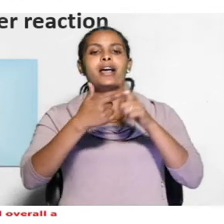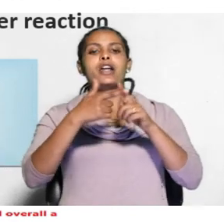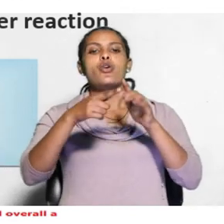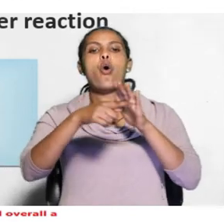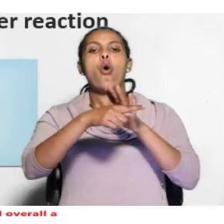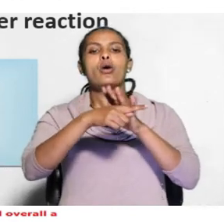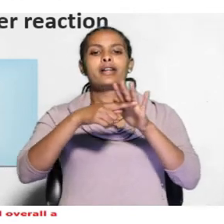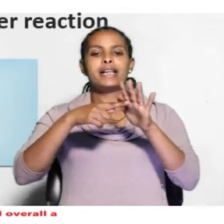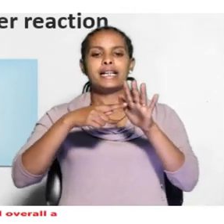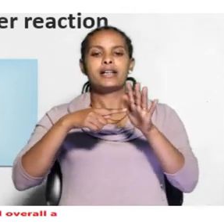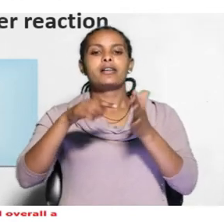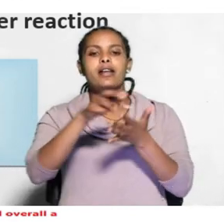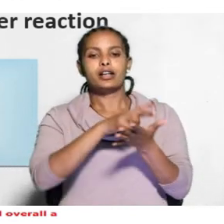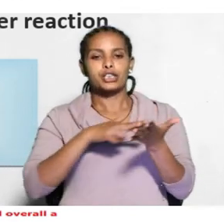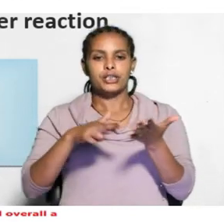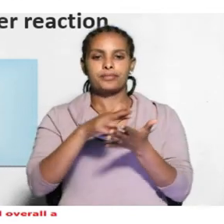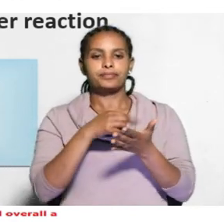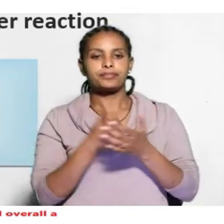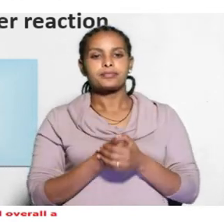order reaction